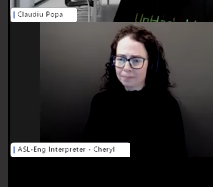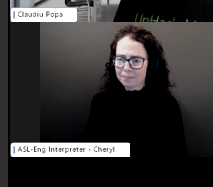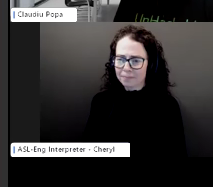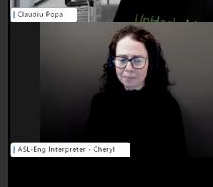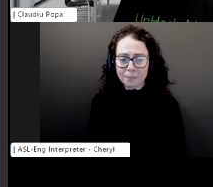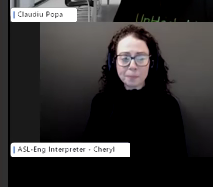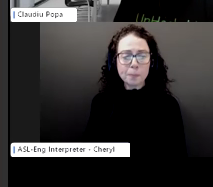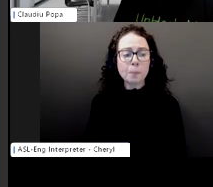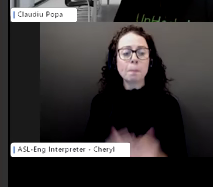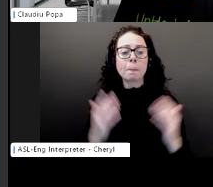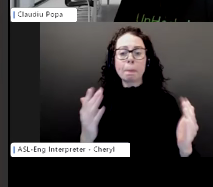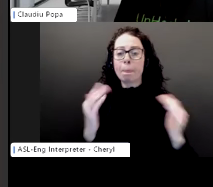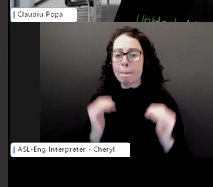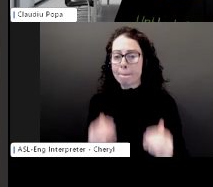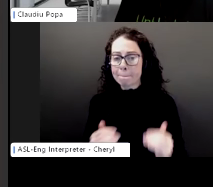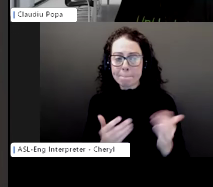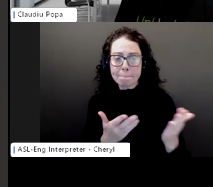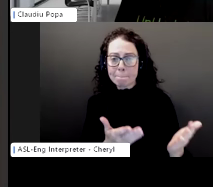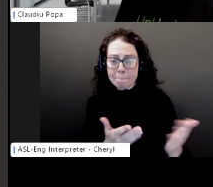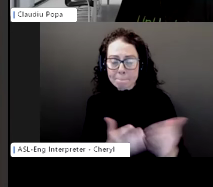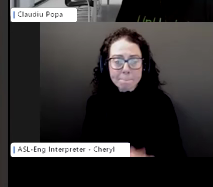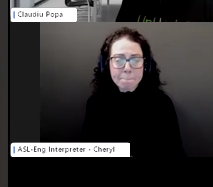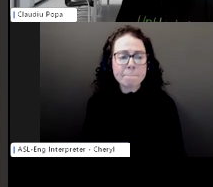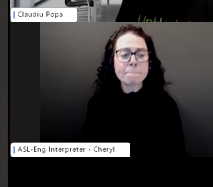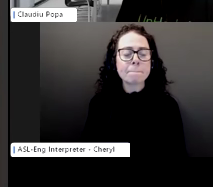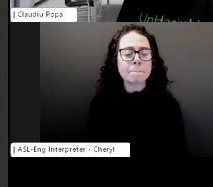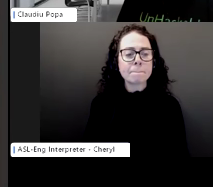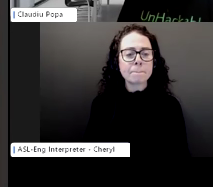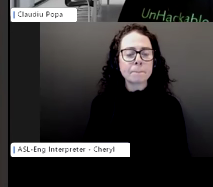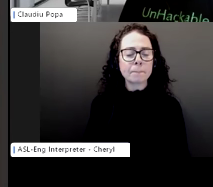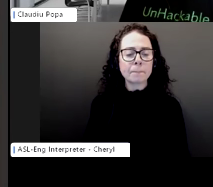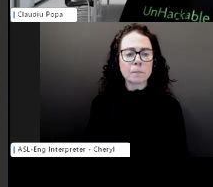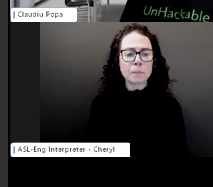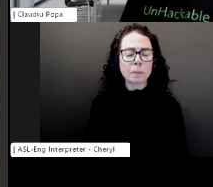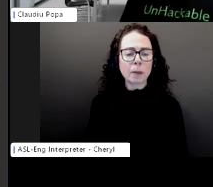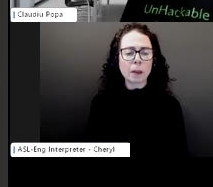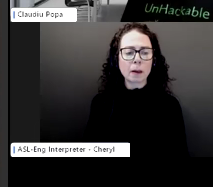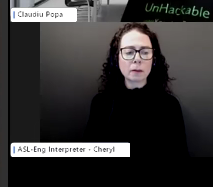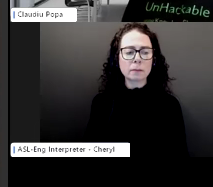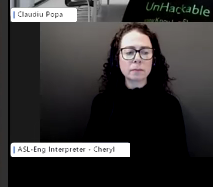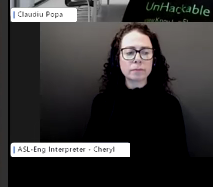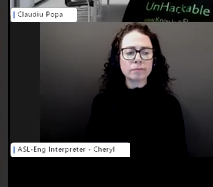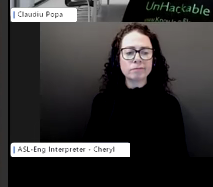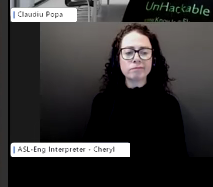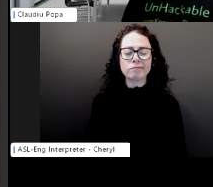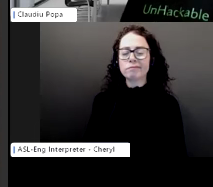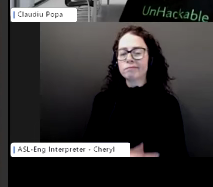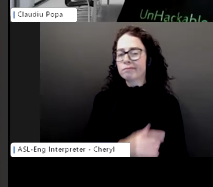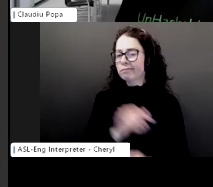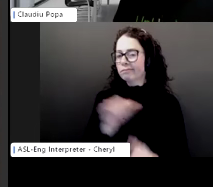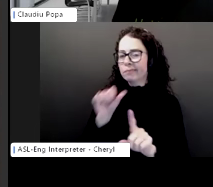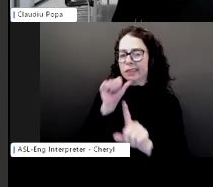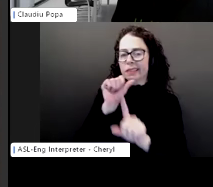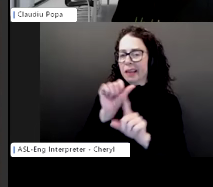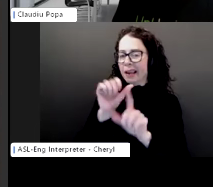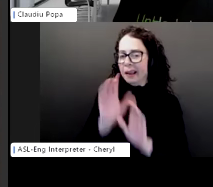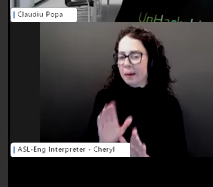So it's always important when you do this, and many criminals think about this right off the